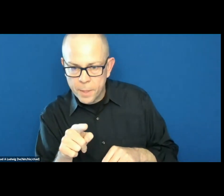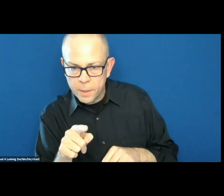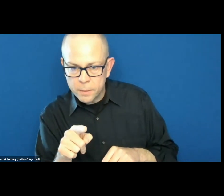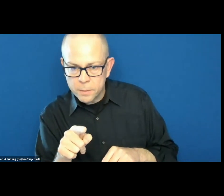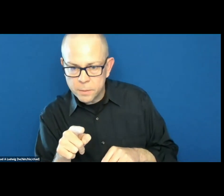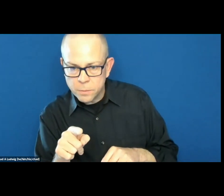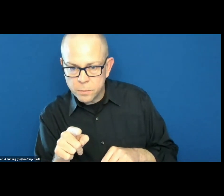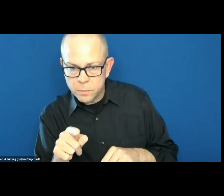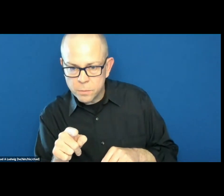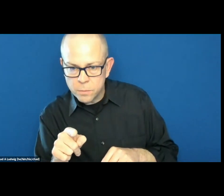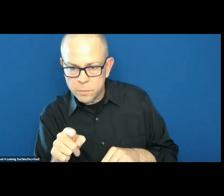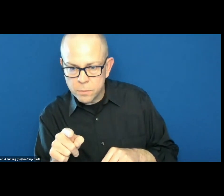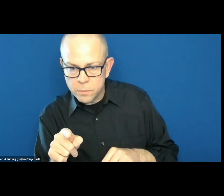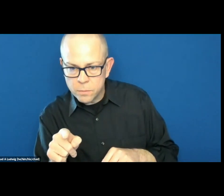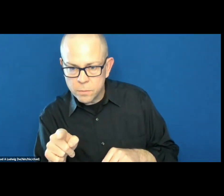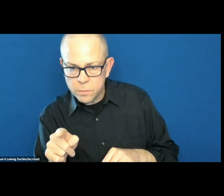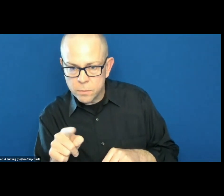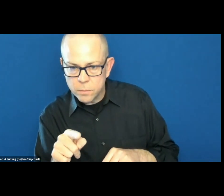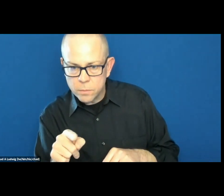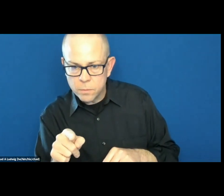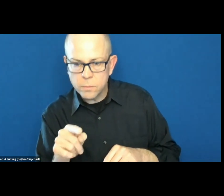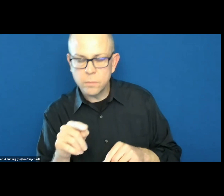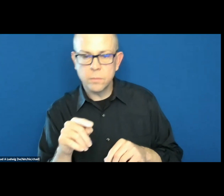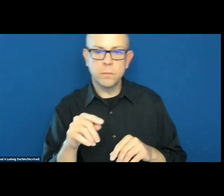Thank you. Thank you, Lydia.